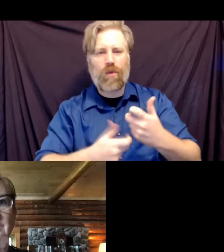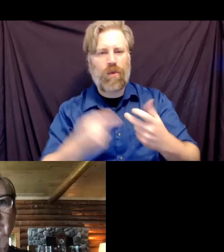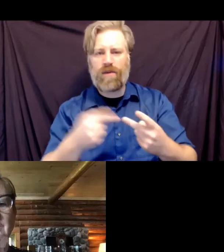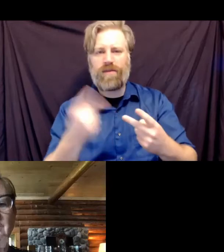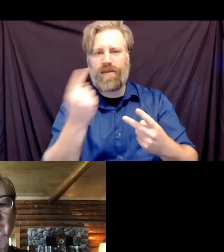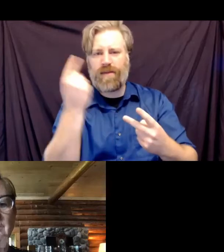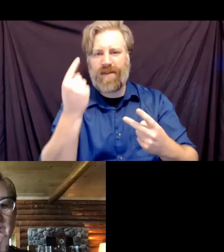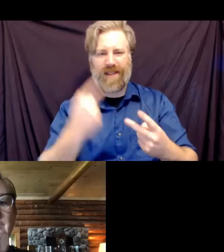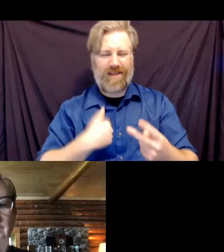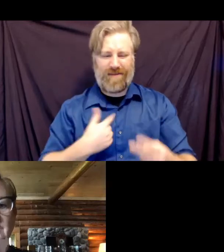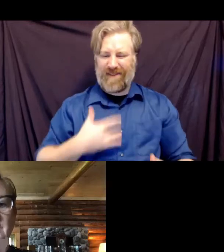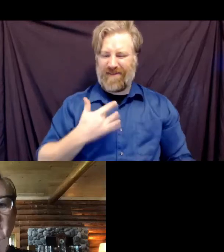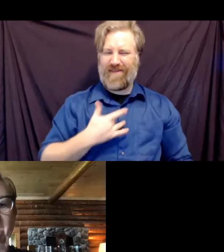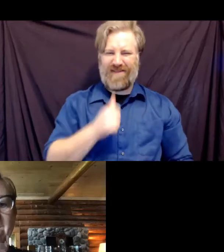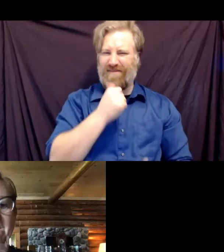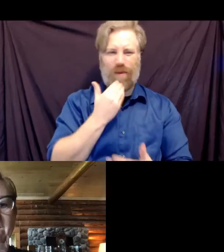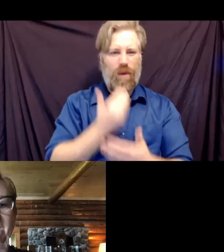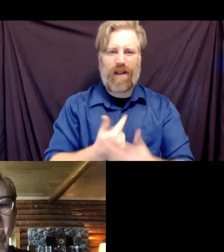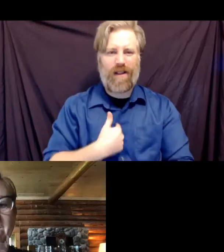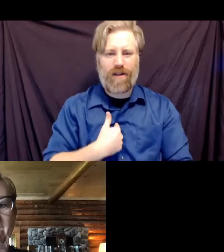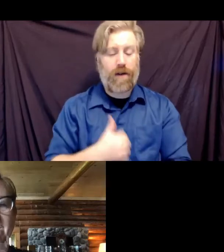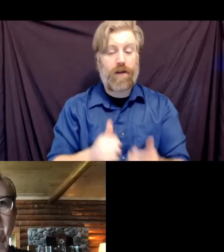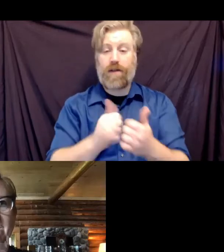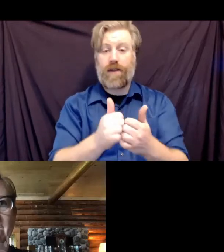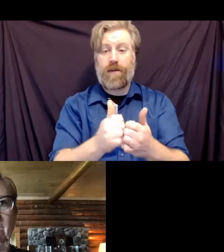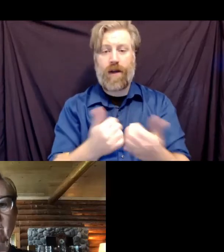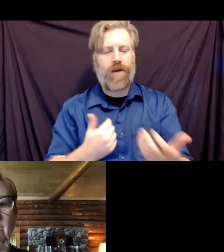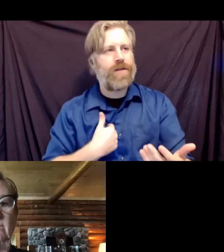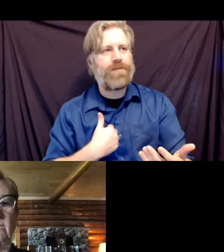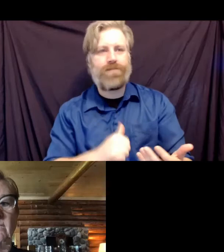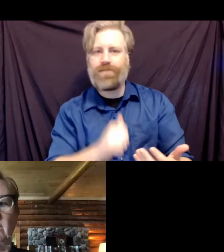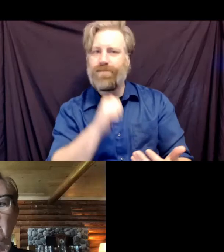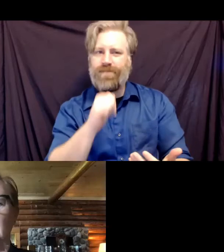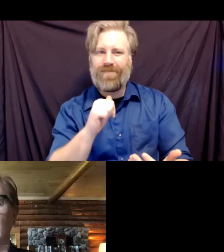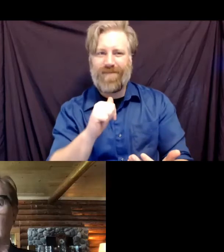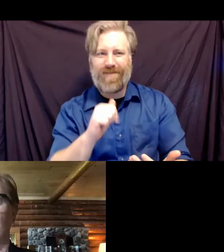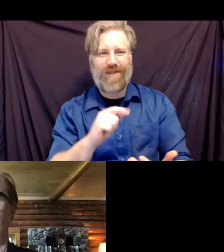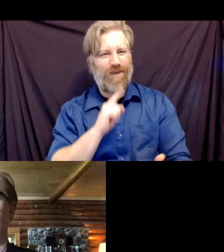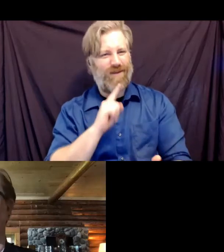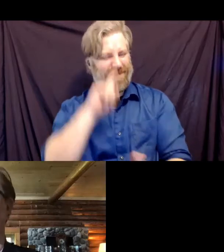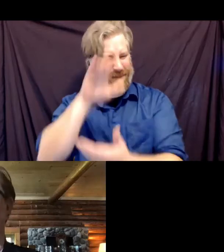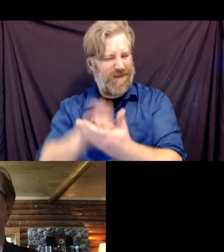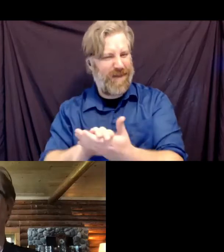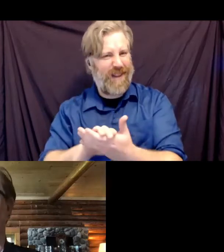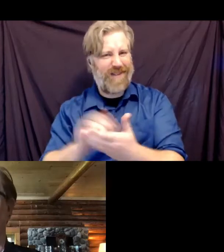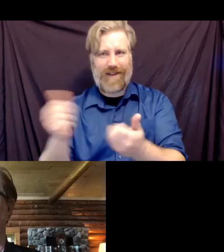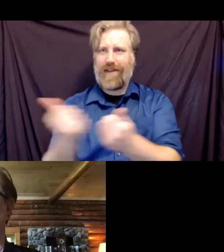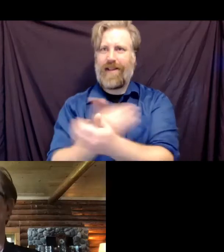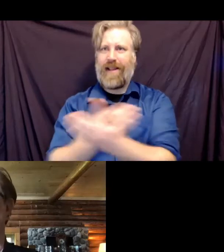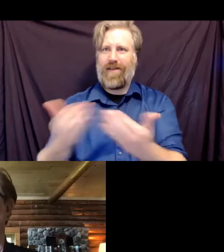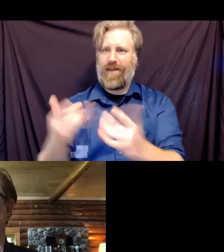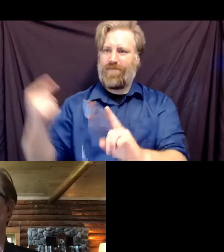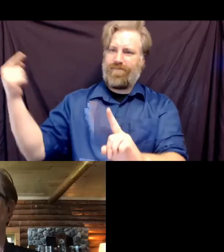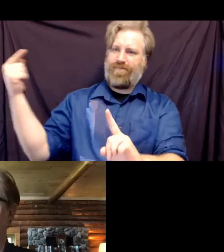didn't feel well. But somehow I just didn't quite buy the idea that it was all